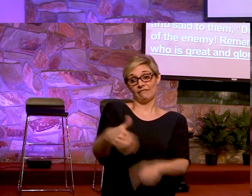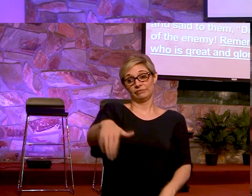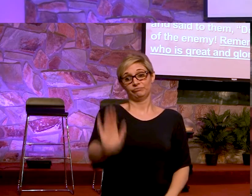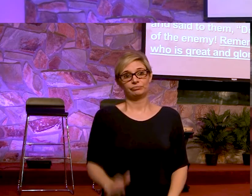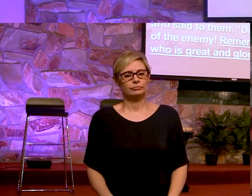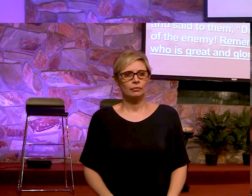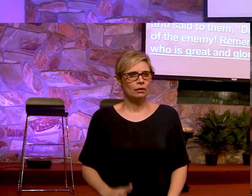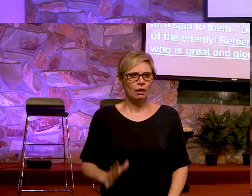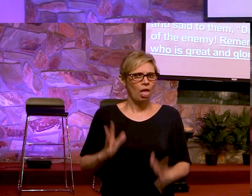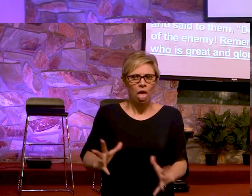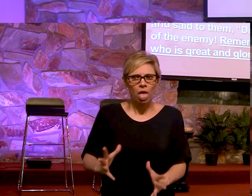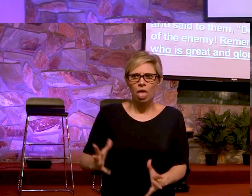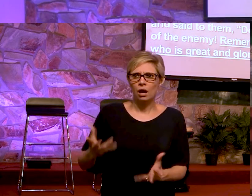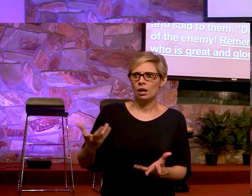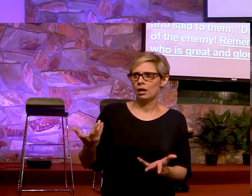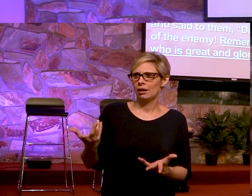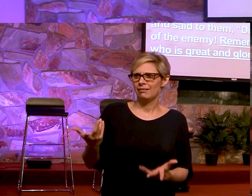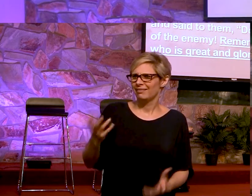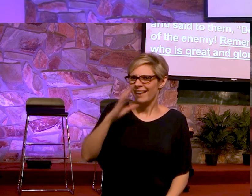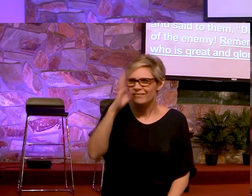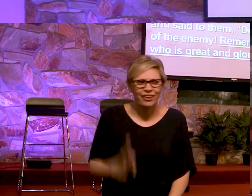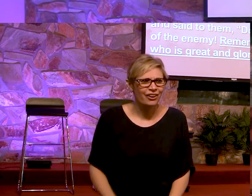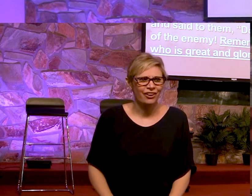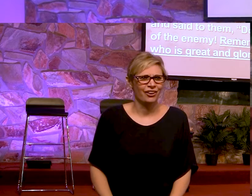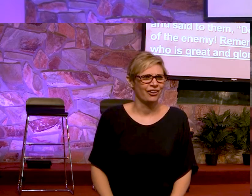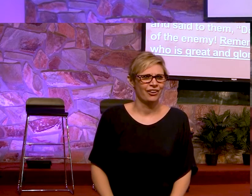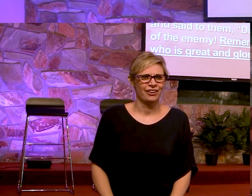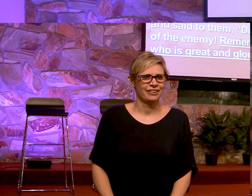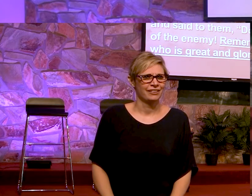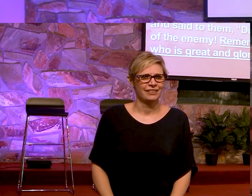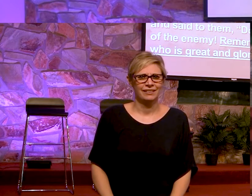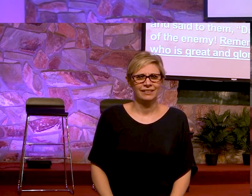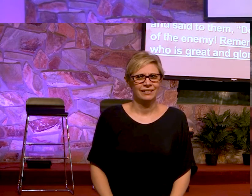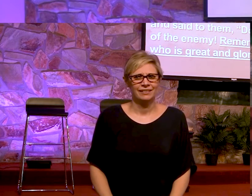He hasn't abandoned us.